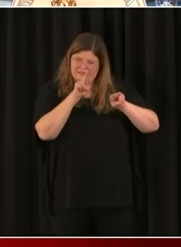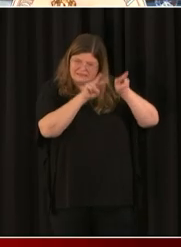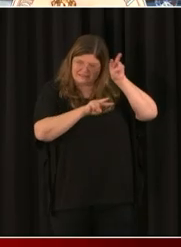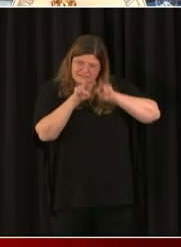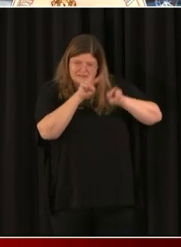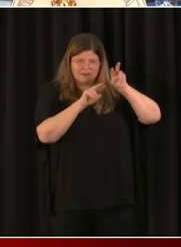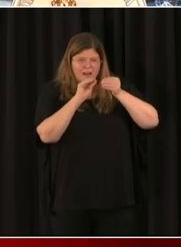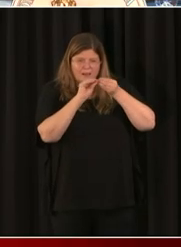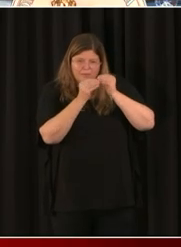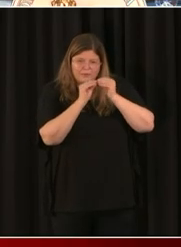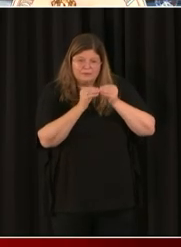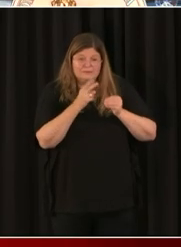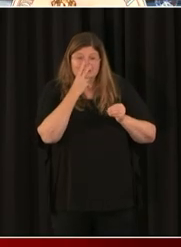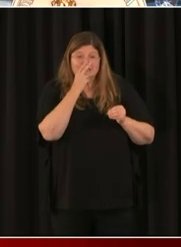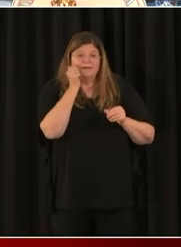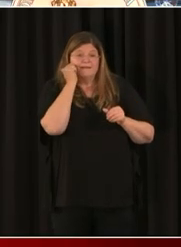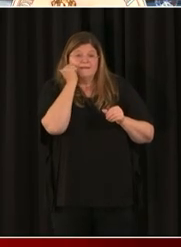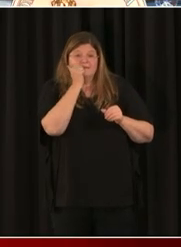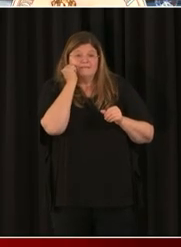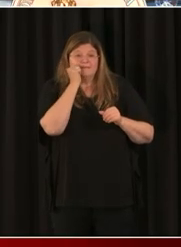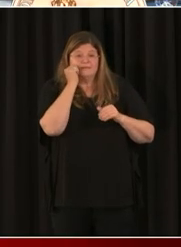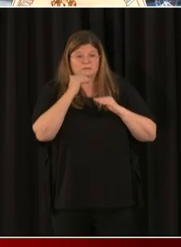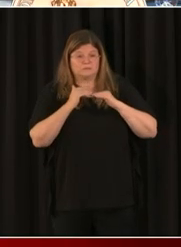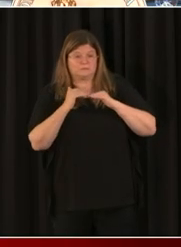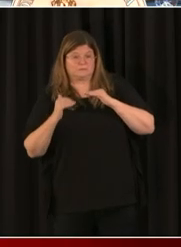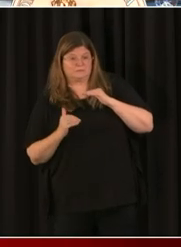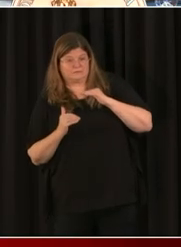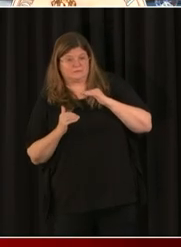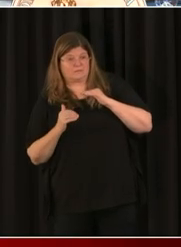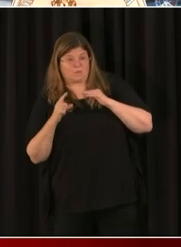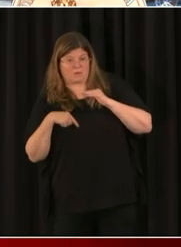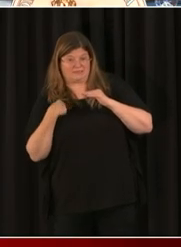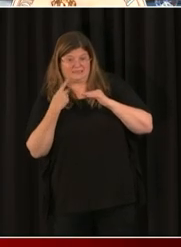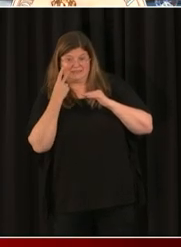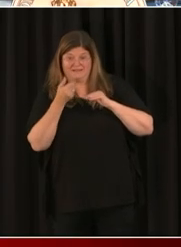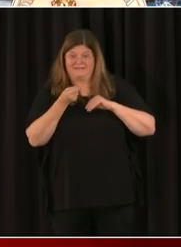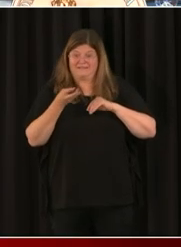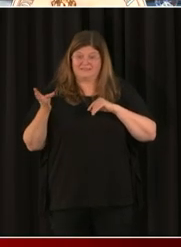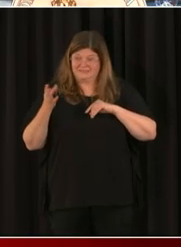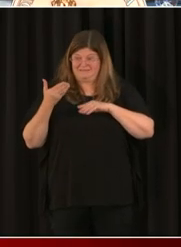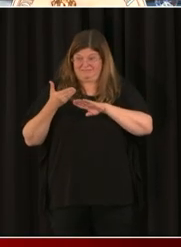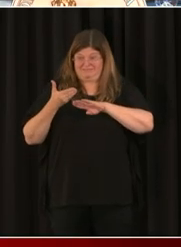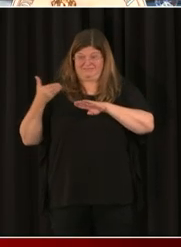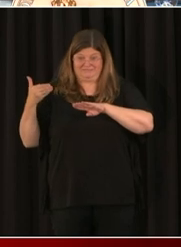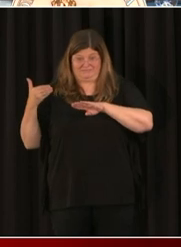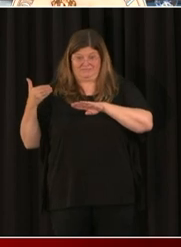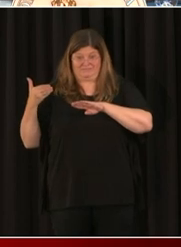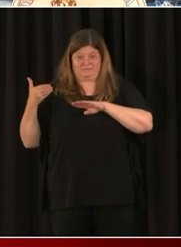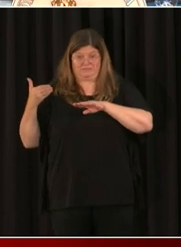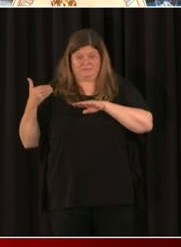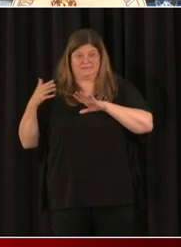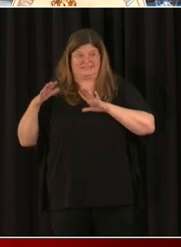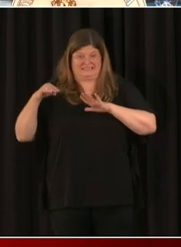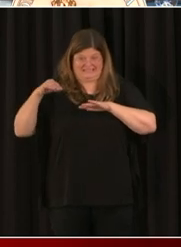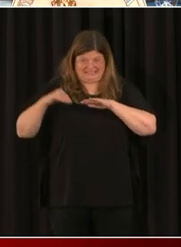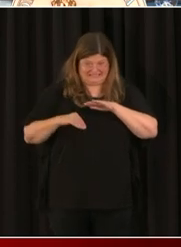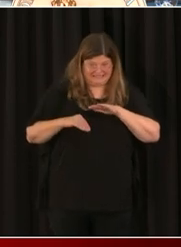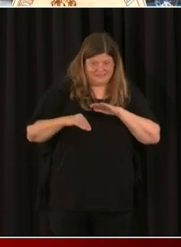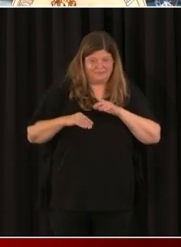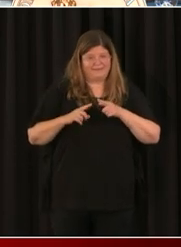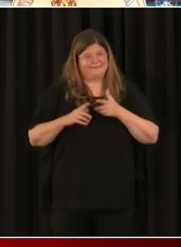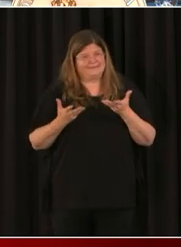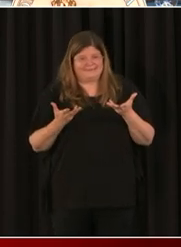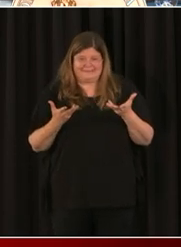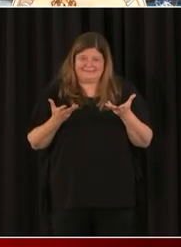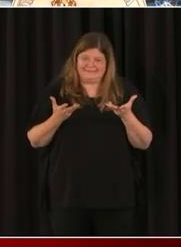daily case rate is lower than we've seen in several days. And you also notice our